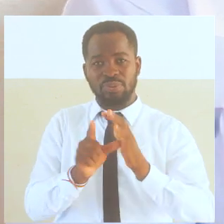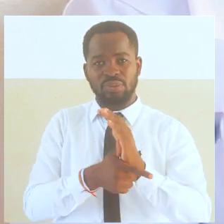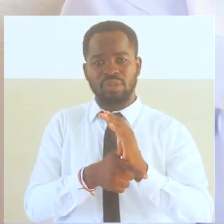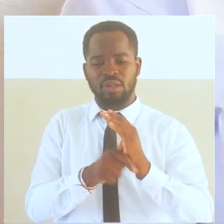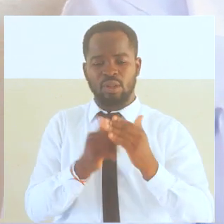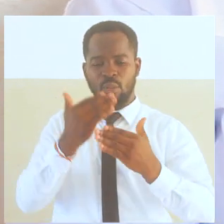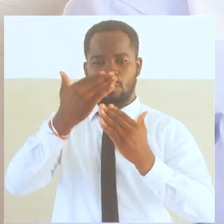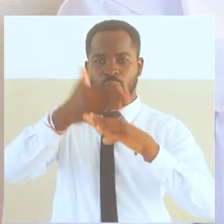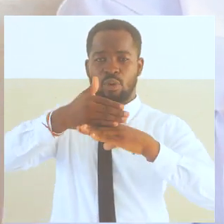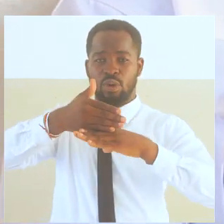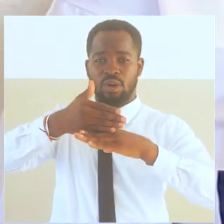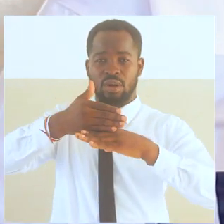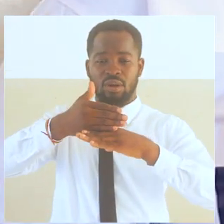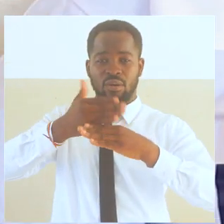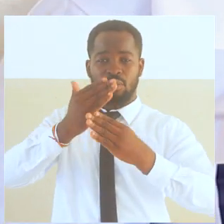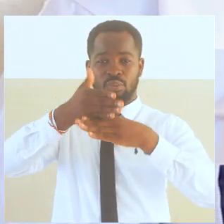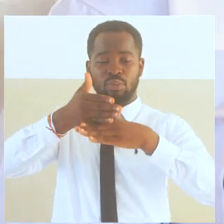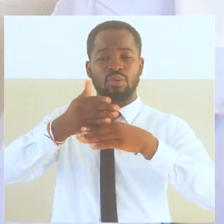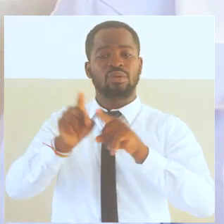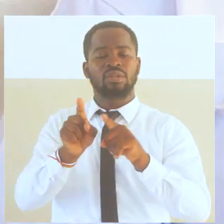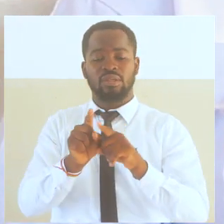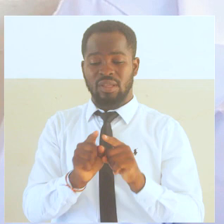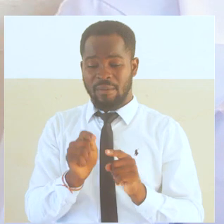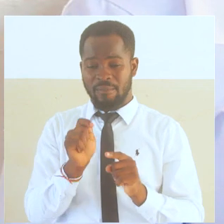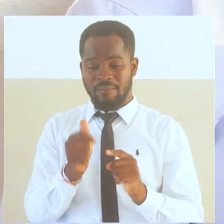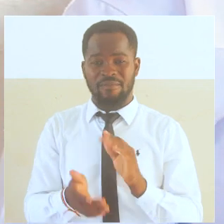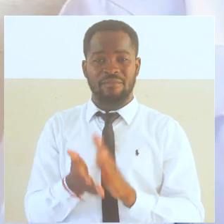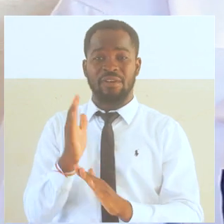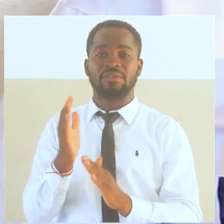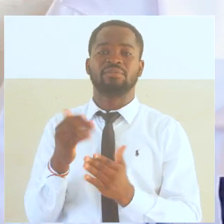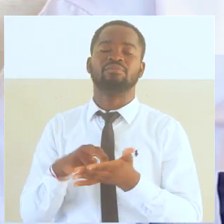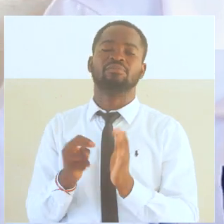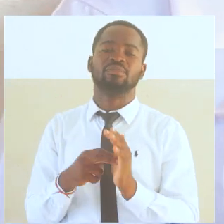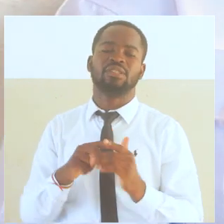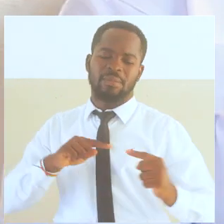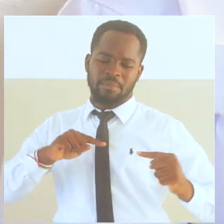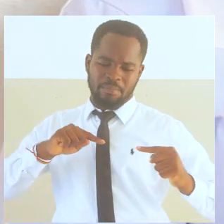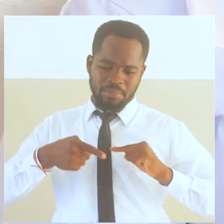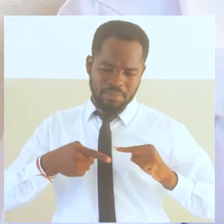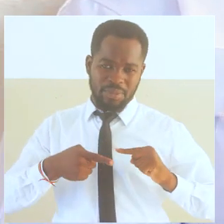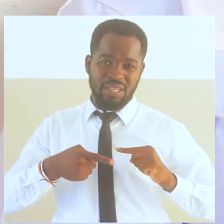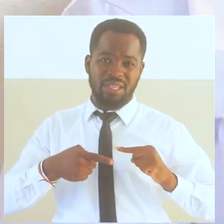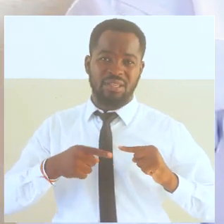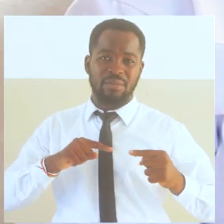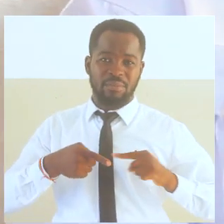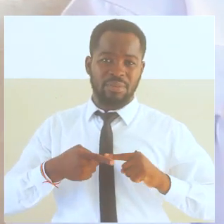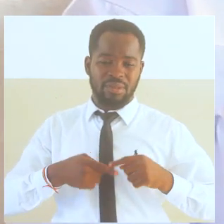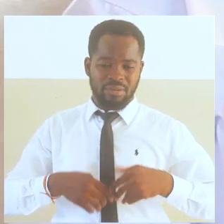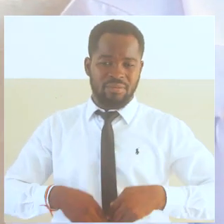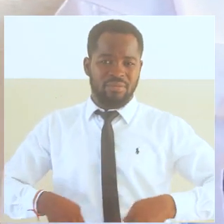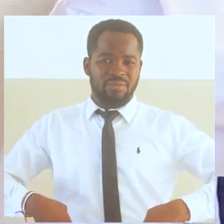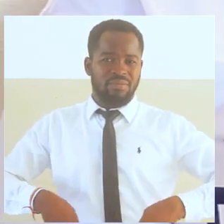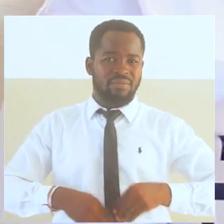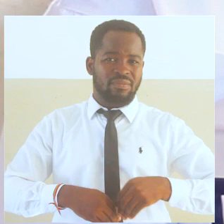And immediately it blocks, it gives a pain around her lower